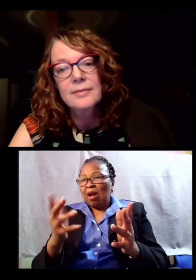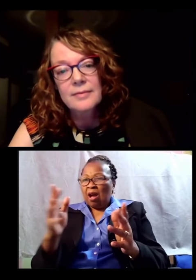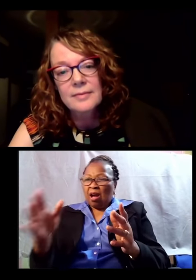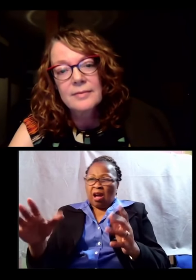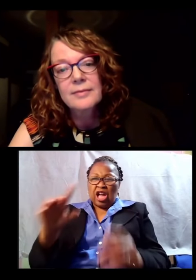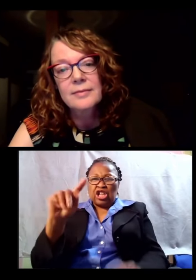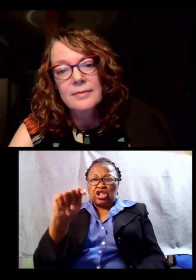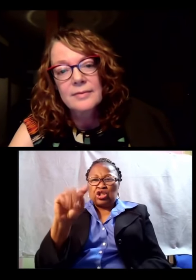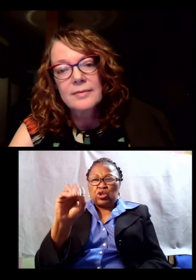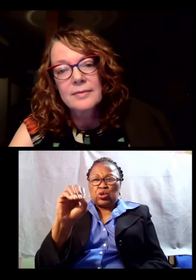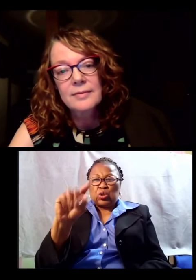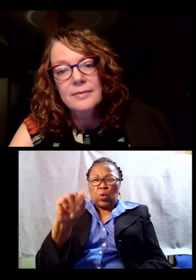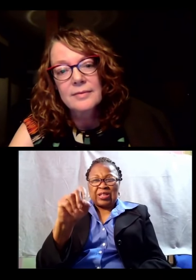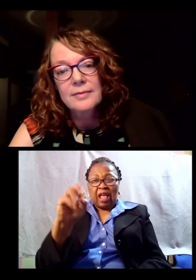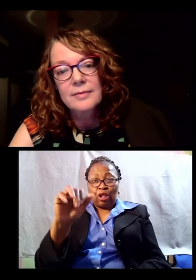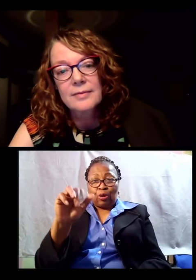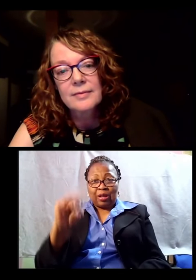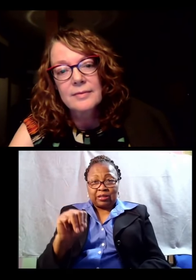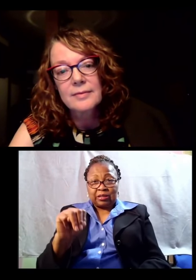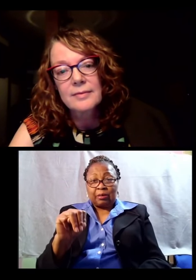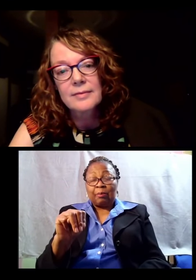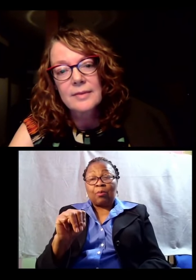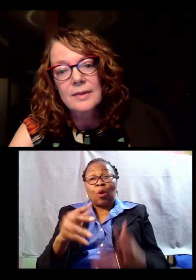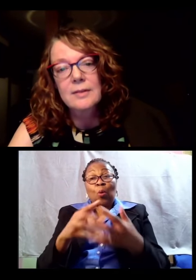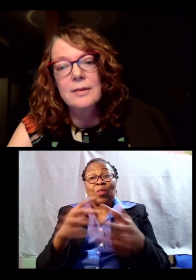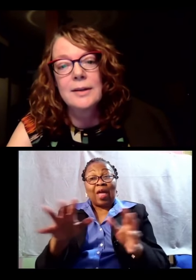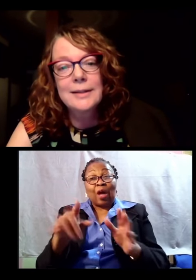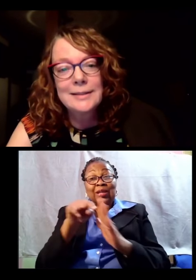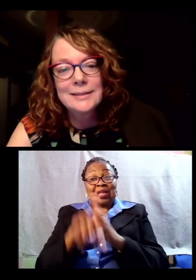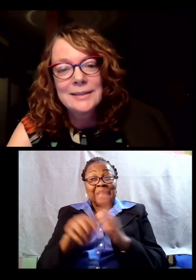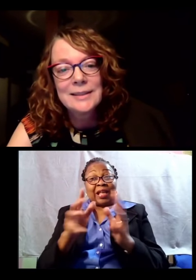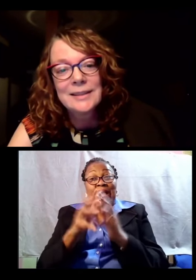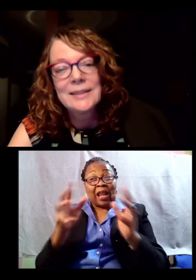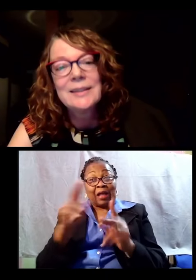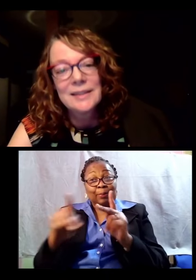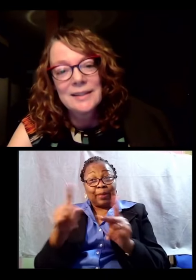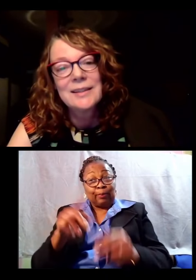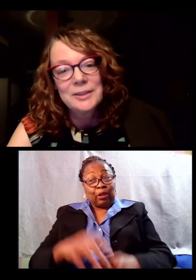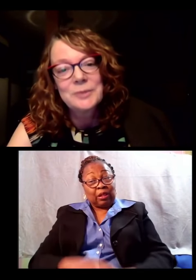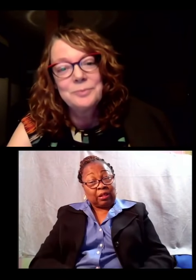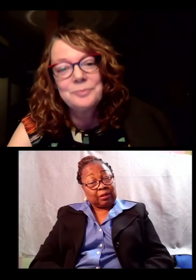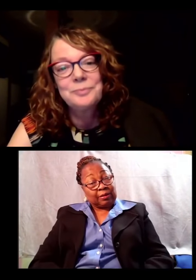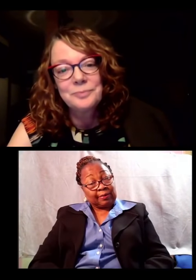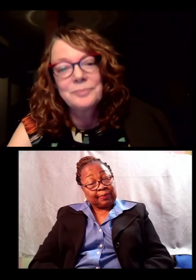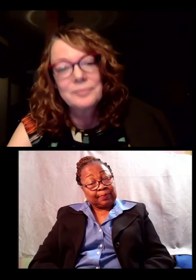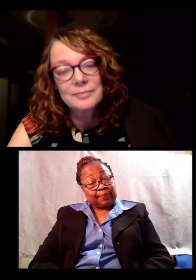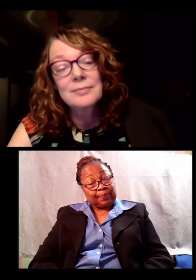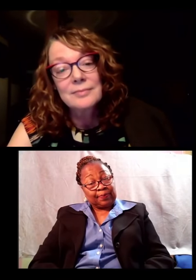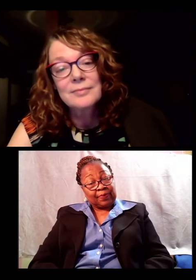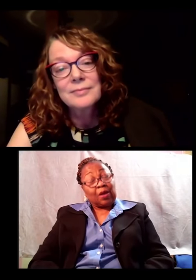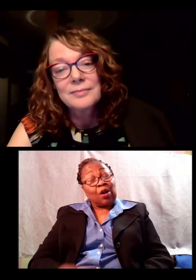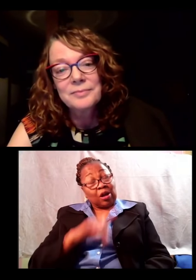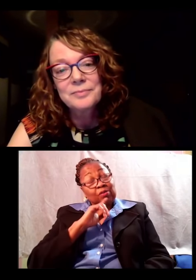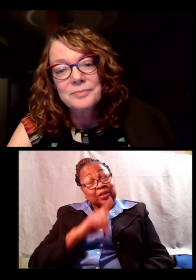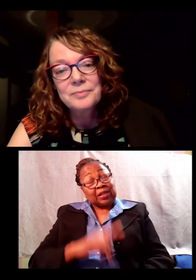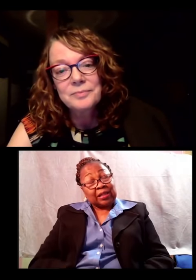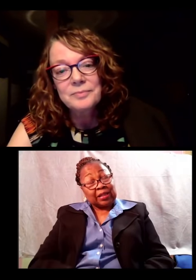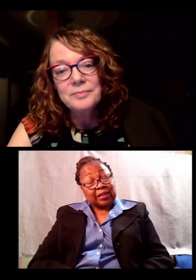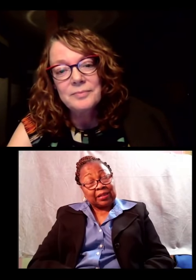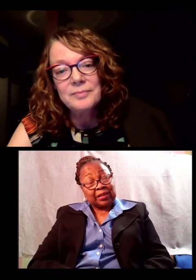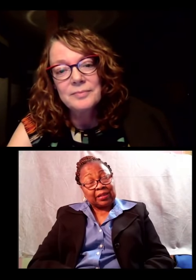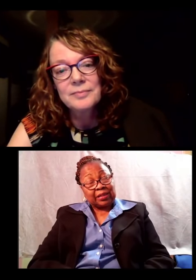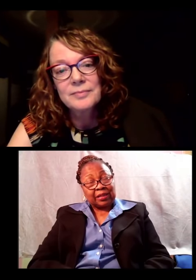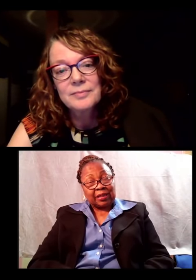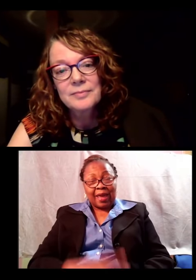totalitarianism without killing a lot of people. Oh, God. Sorry, but it would be.